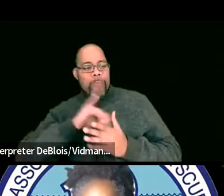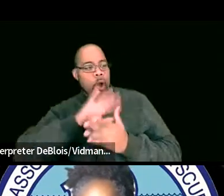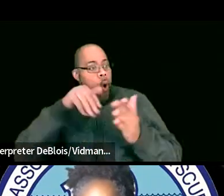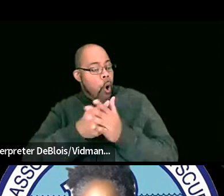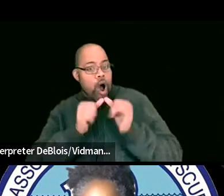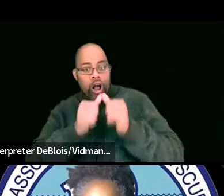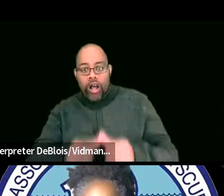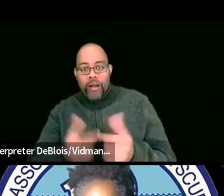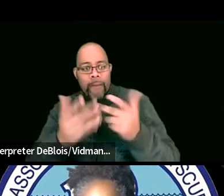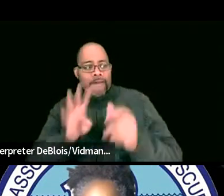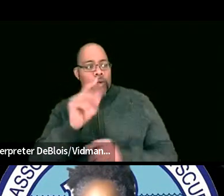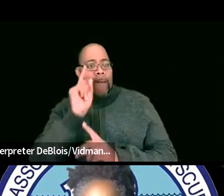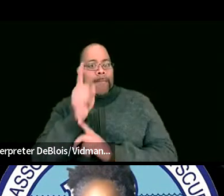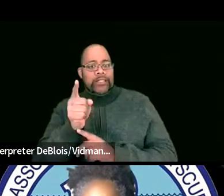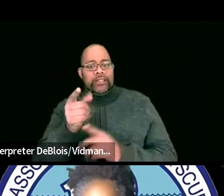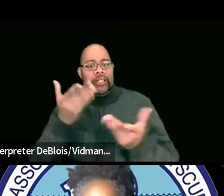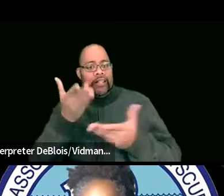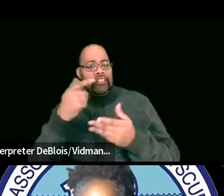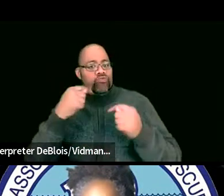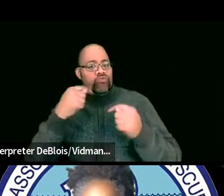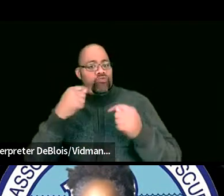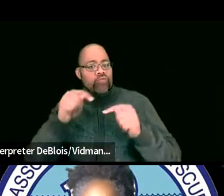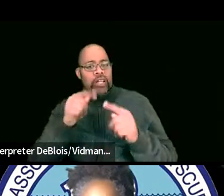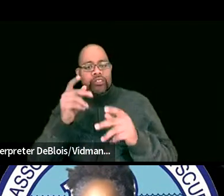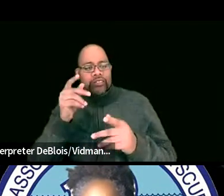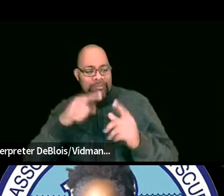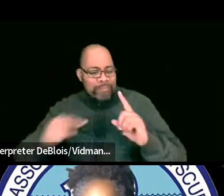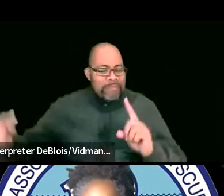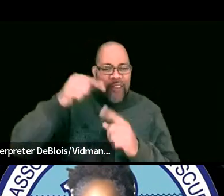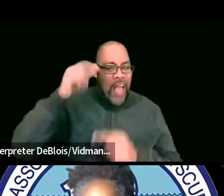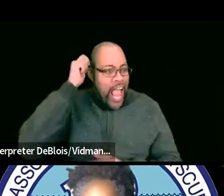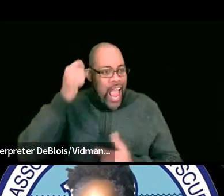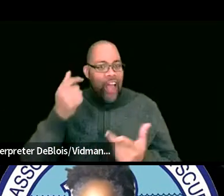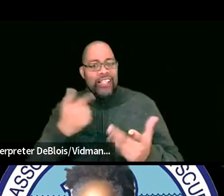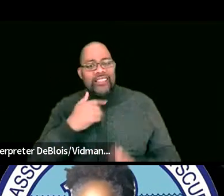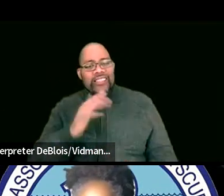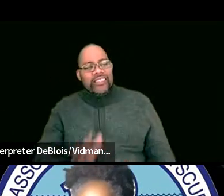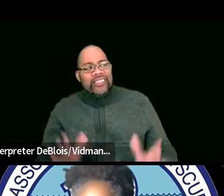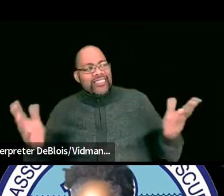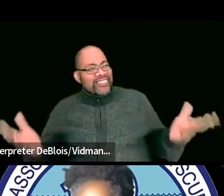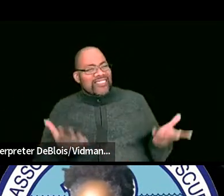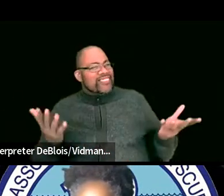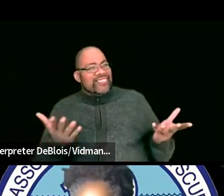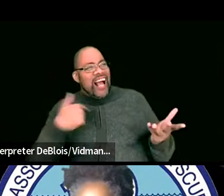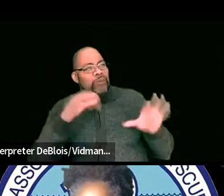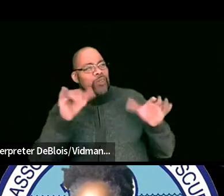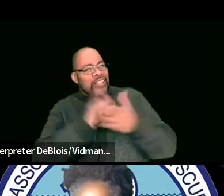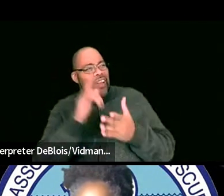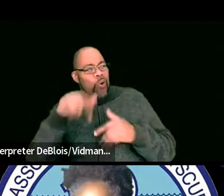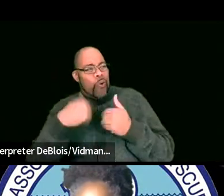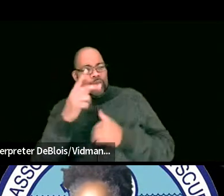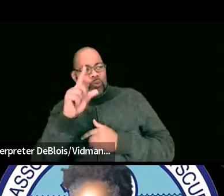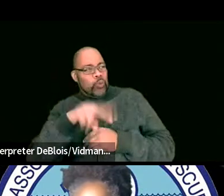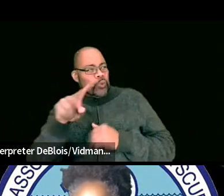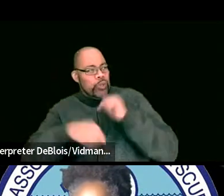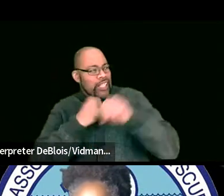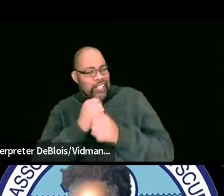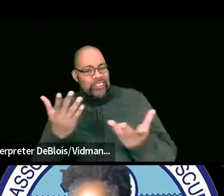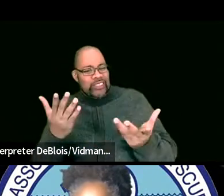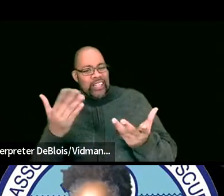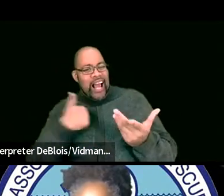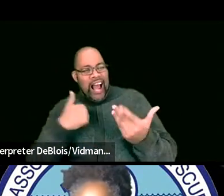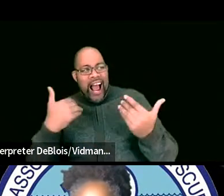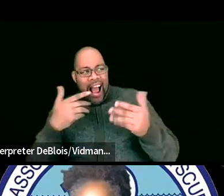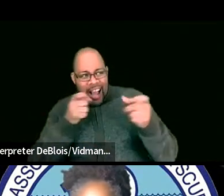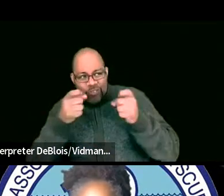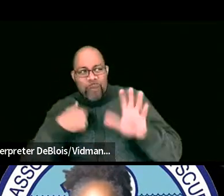entire probably like 40 minutes that we were there, he just kept circling back to the hair. And I'm just like, sir, I've been doing this for 22 years. I got this,